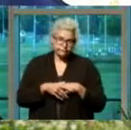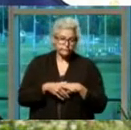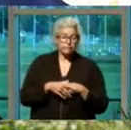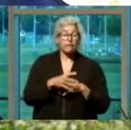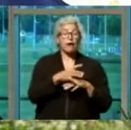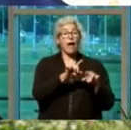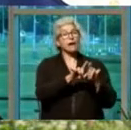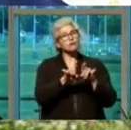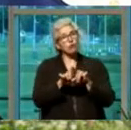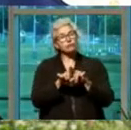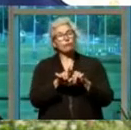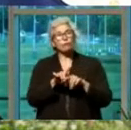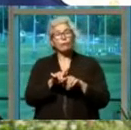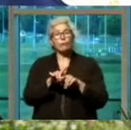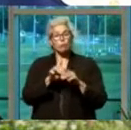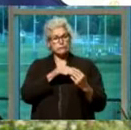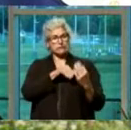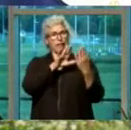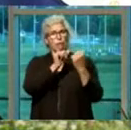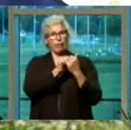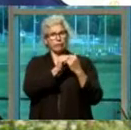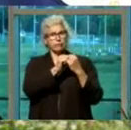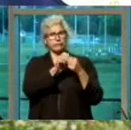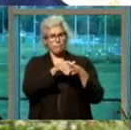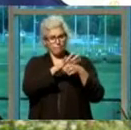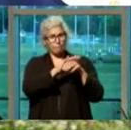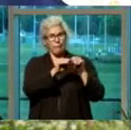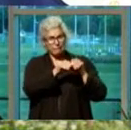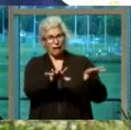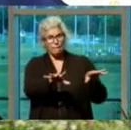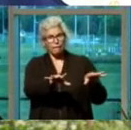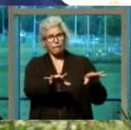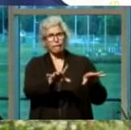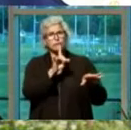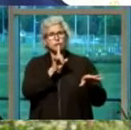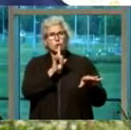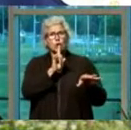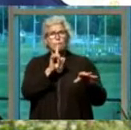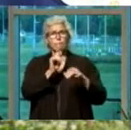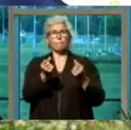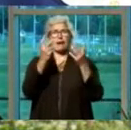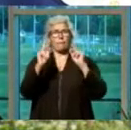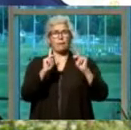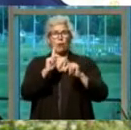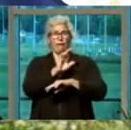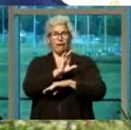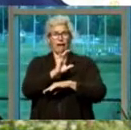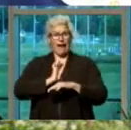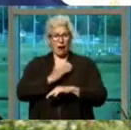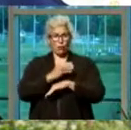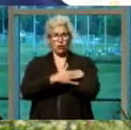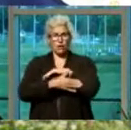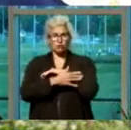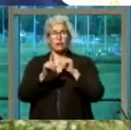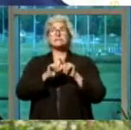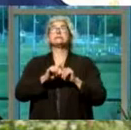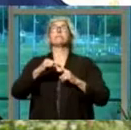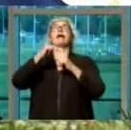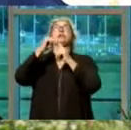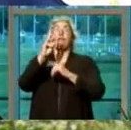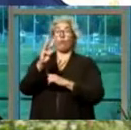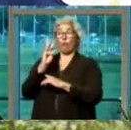while dealing with the pandemic, many in our country, particularly in the West, have also been dealing with the wrath of climate